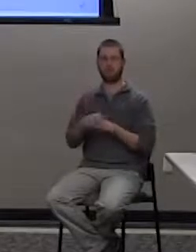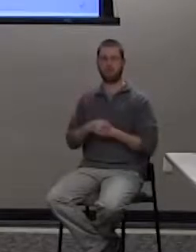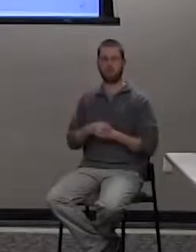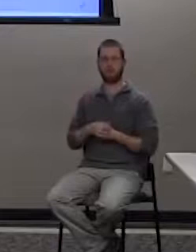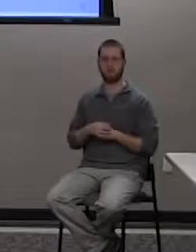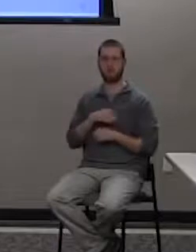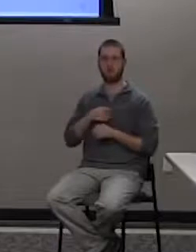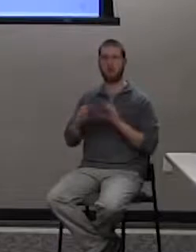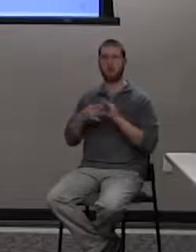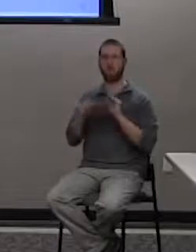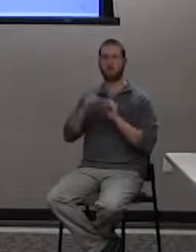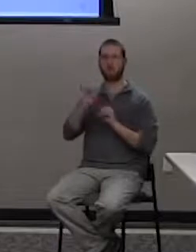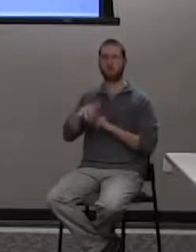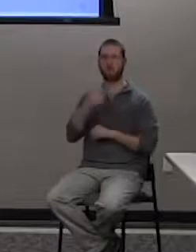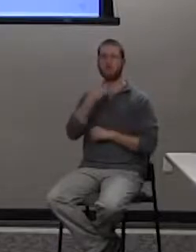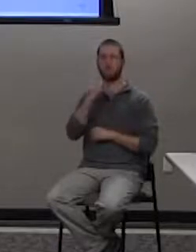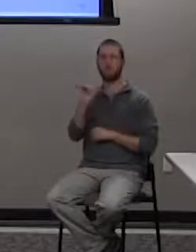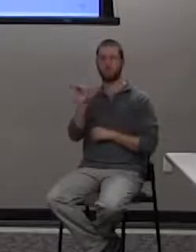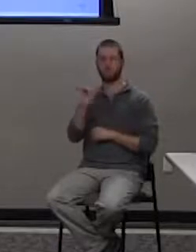that up to say is,